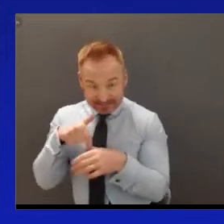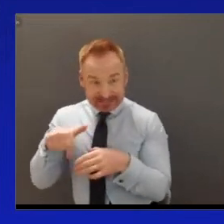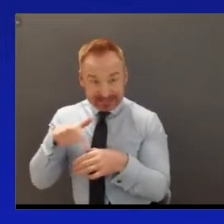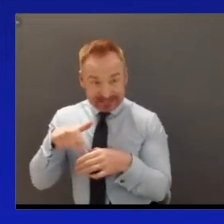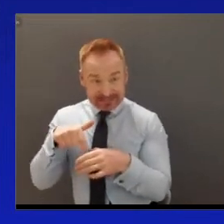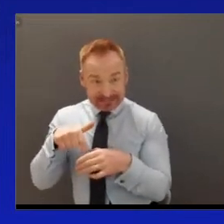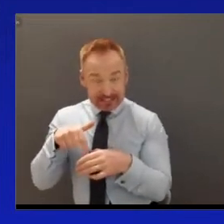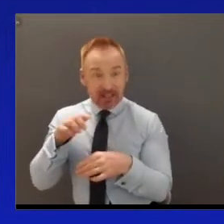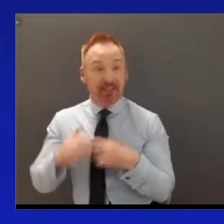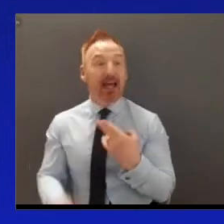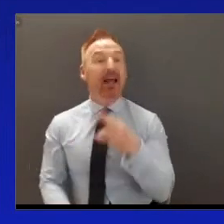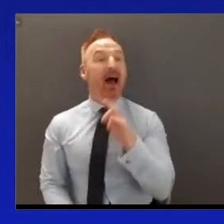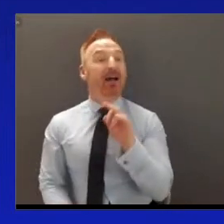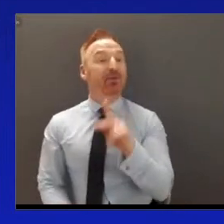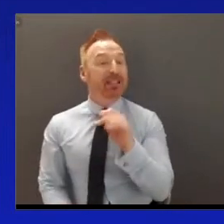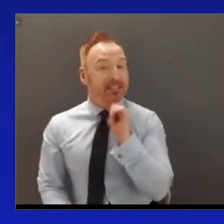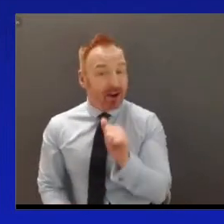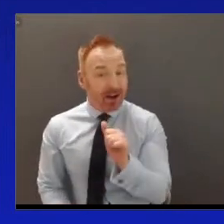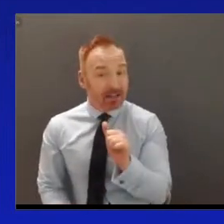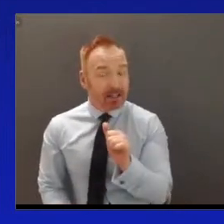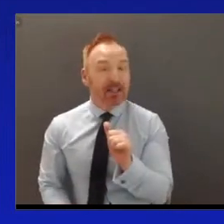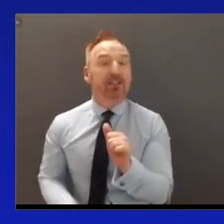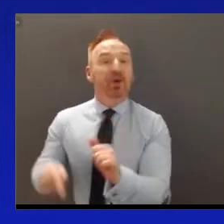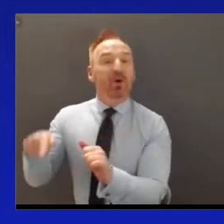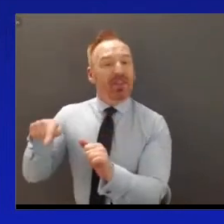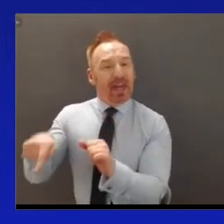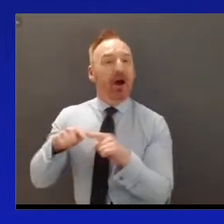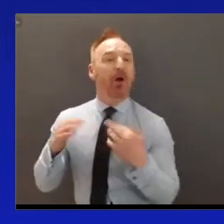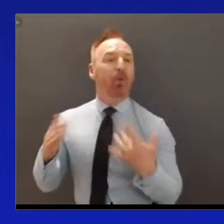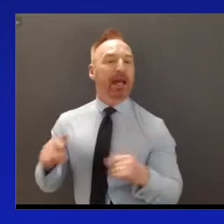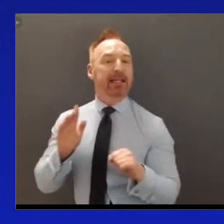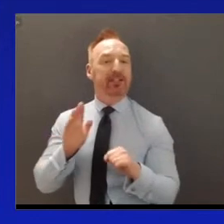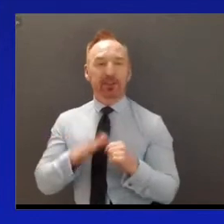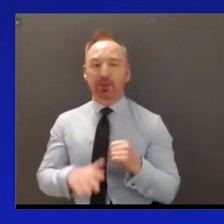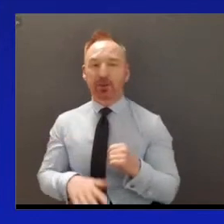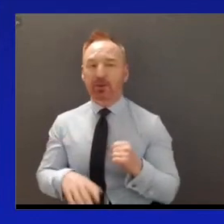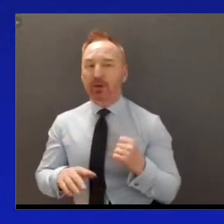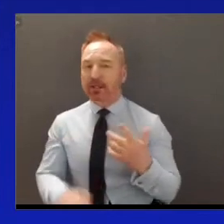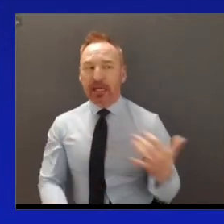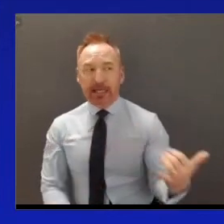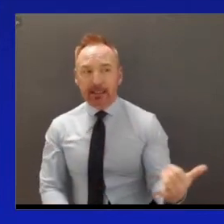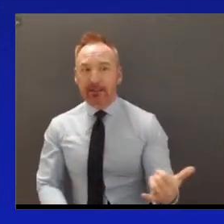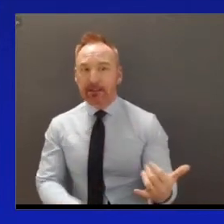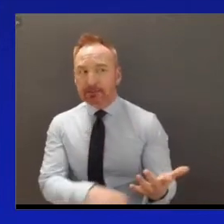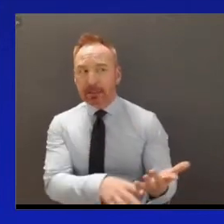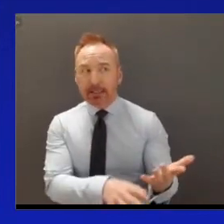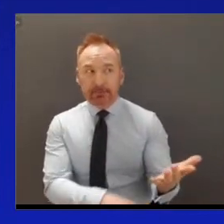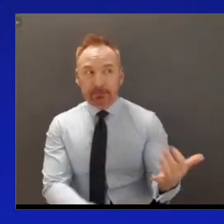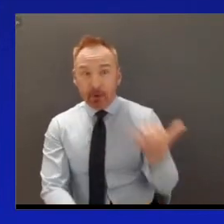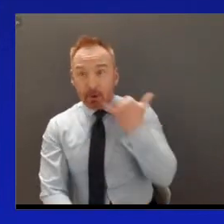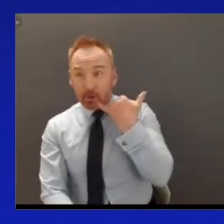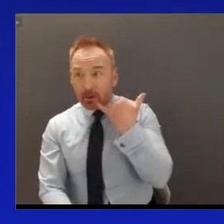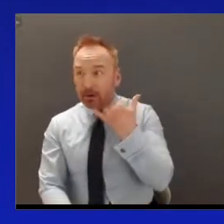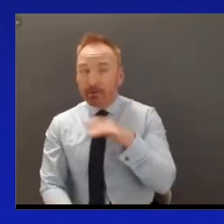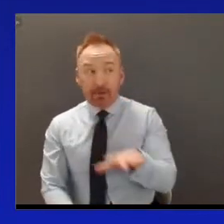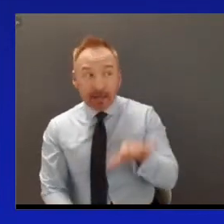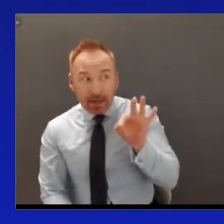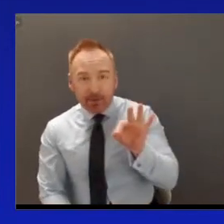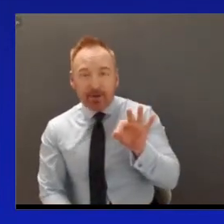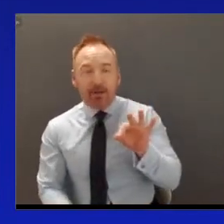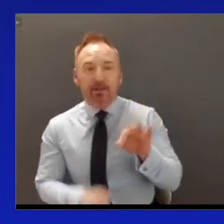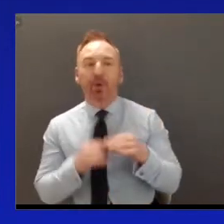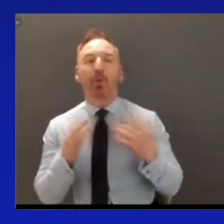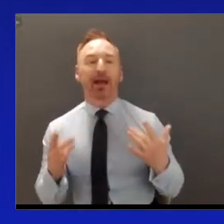waiting to hear from us for that full investigation. We are asking them to, of course, do the measures they